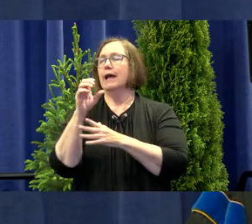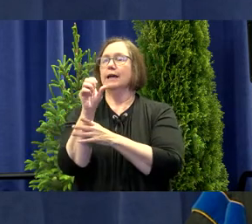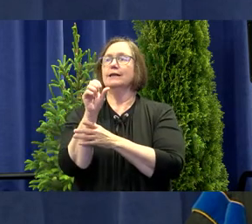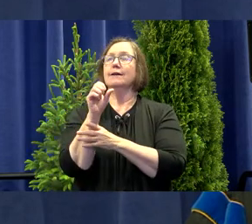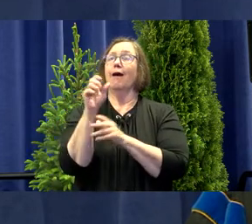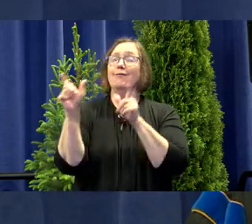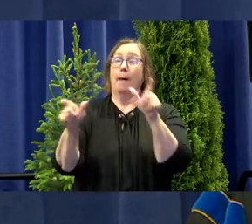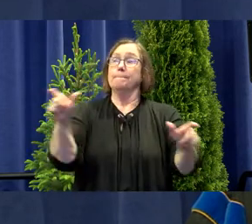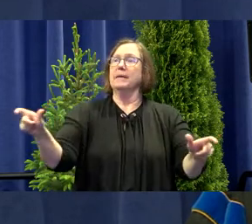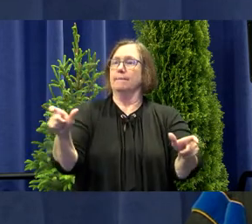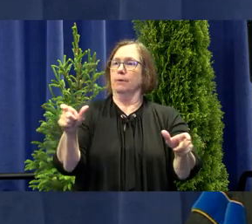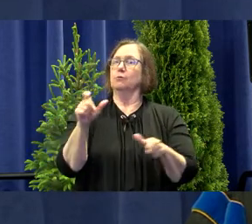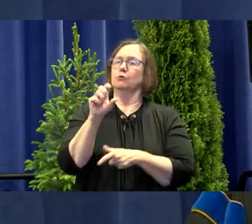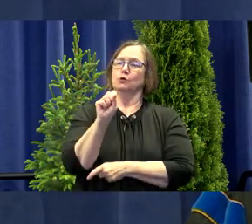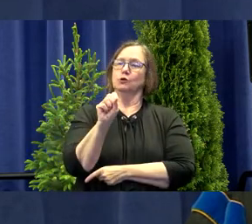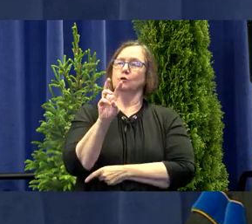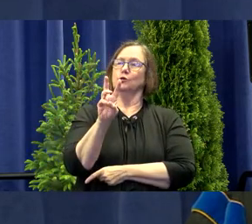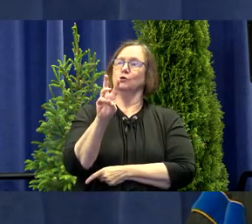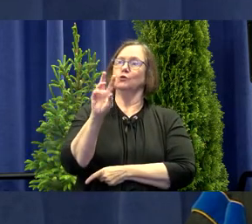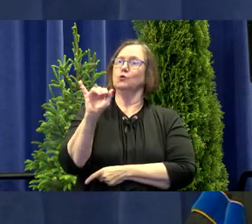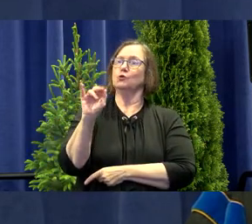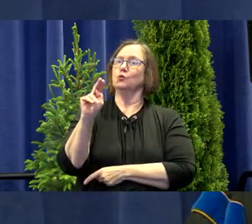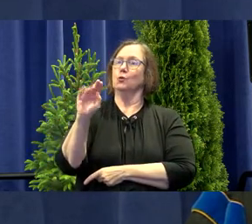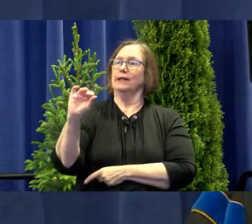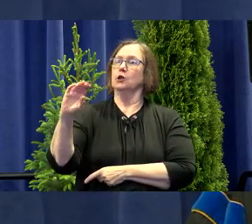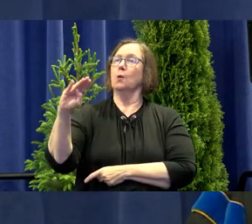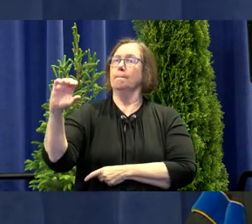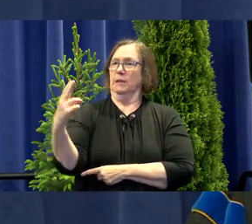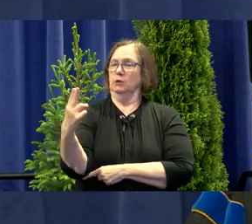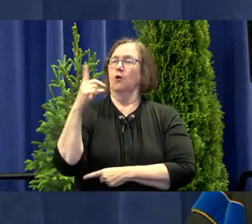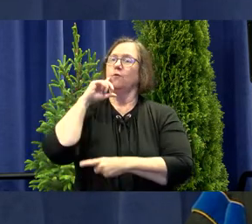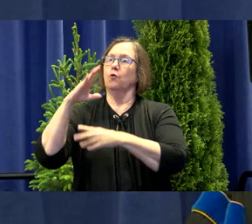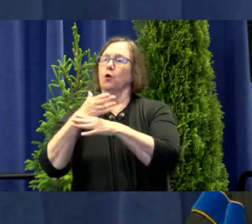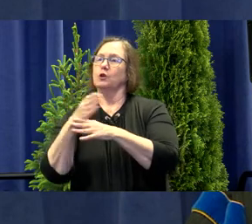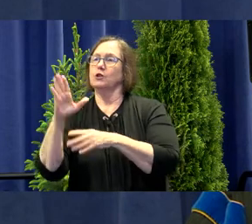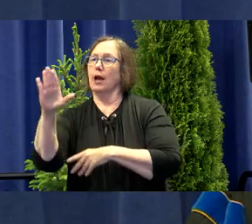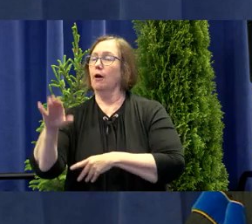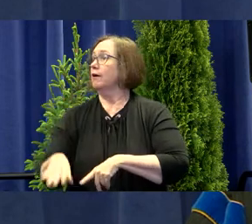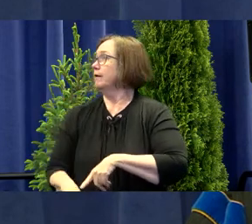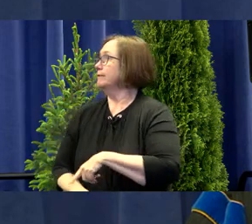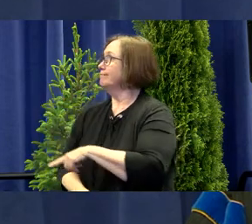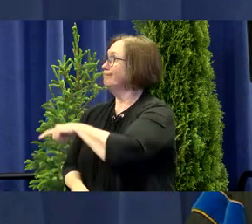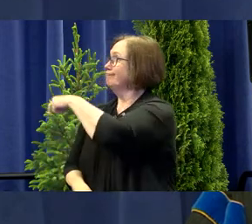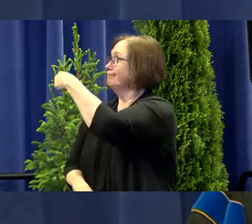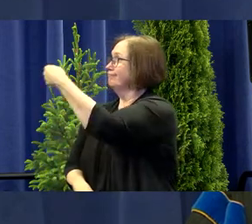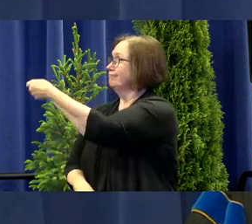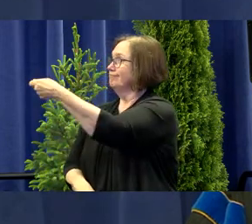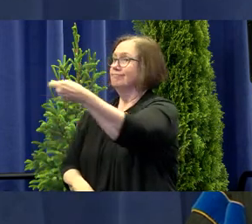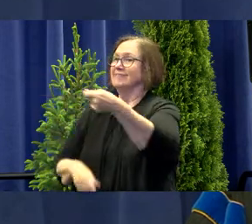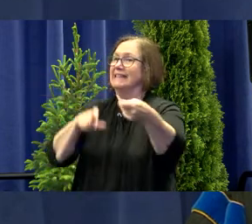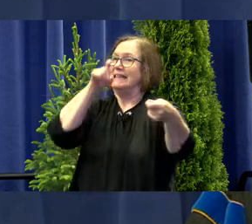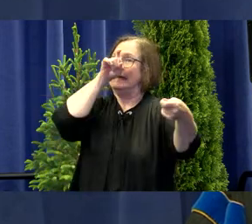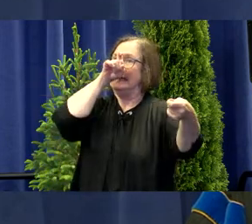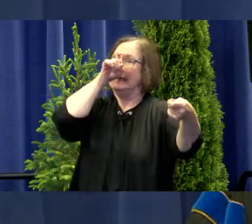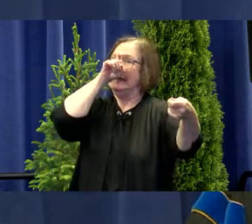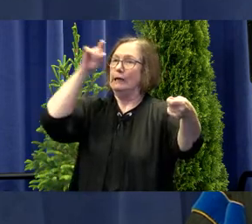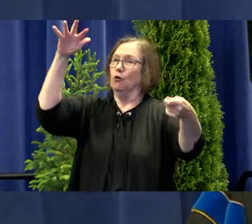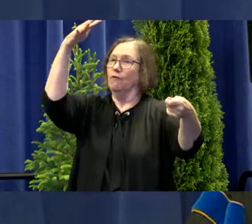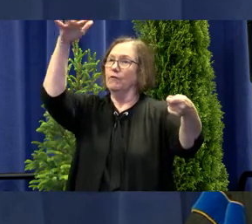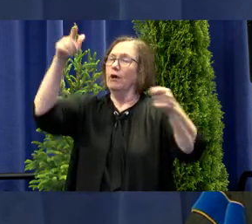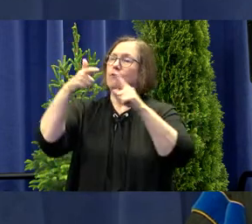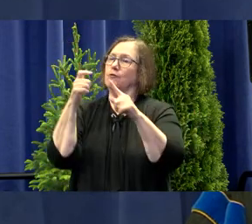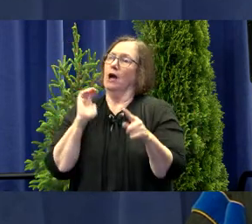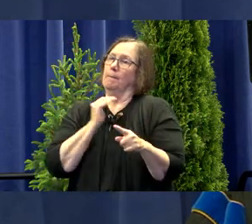shared their stories, experiences, and wisdom. This eagle feather comes from our eagle relative who flies high,